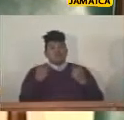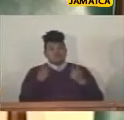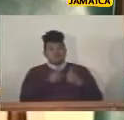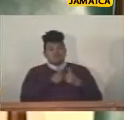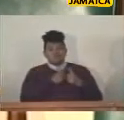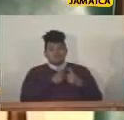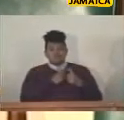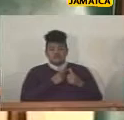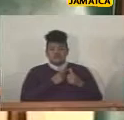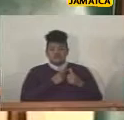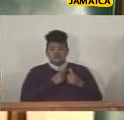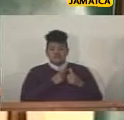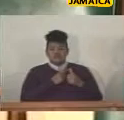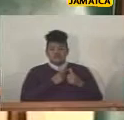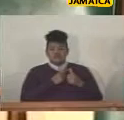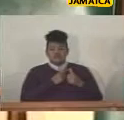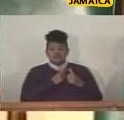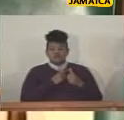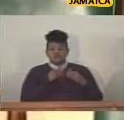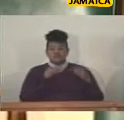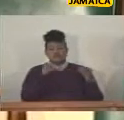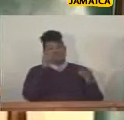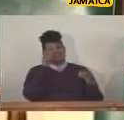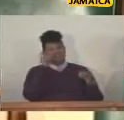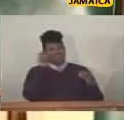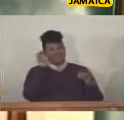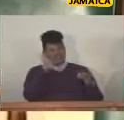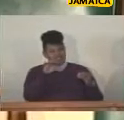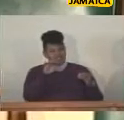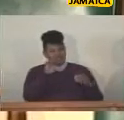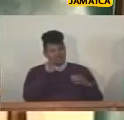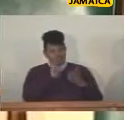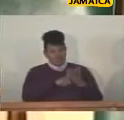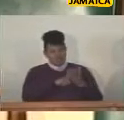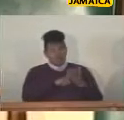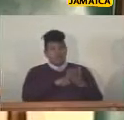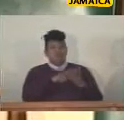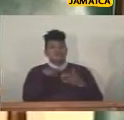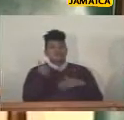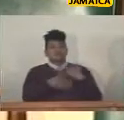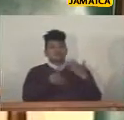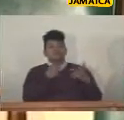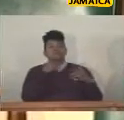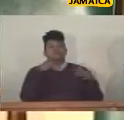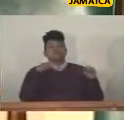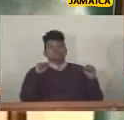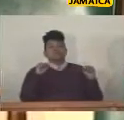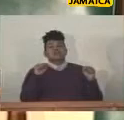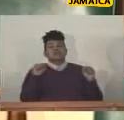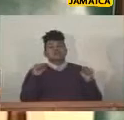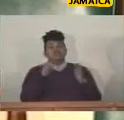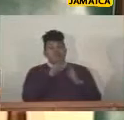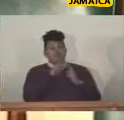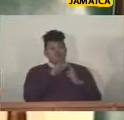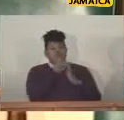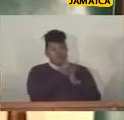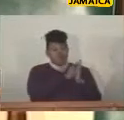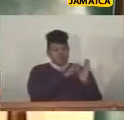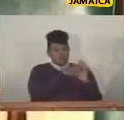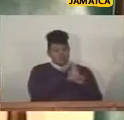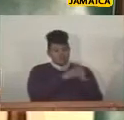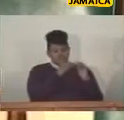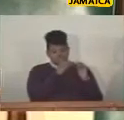take the motion of which I gave notice earlier, and then to proceed to take the companion bills, the Criminal